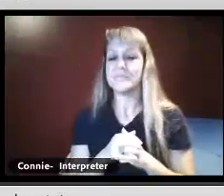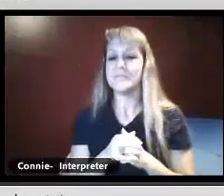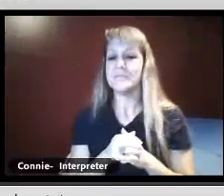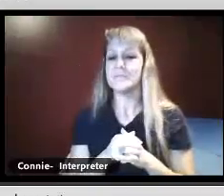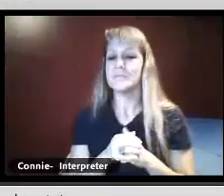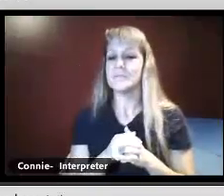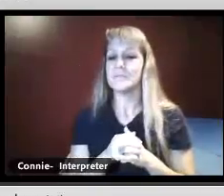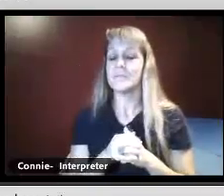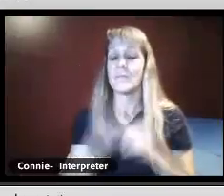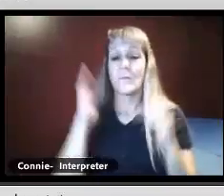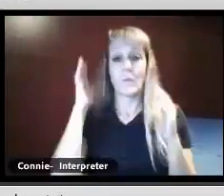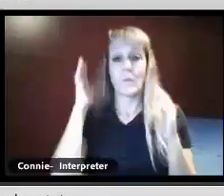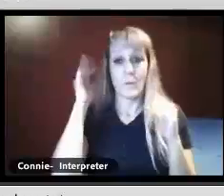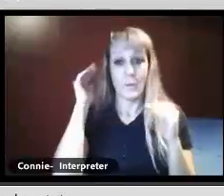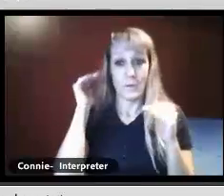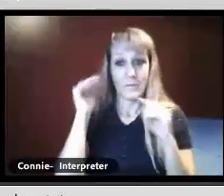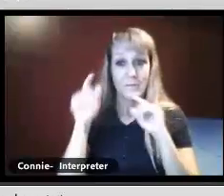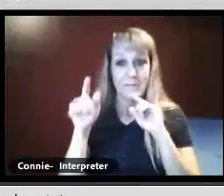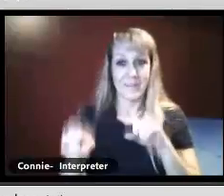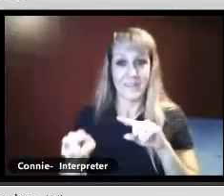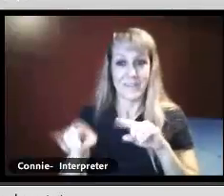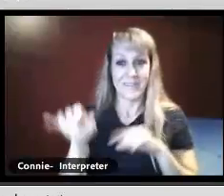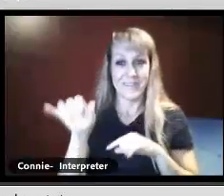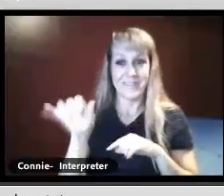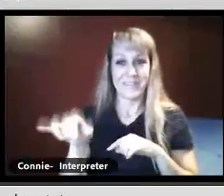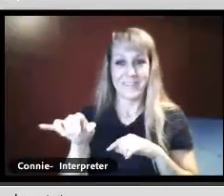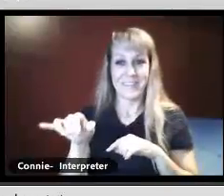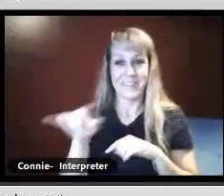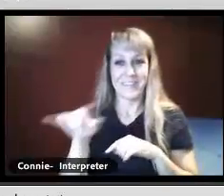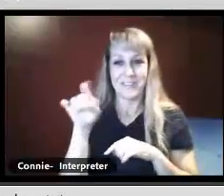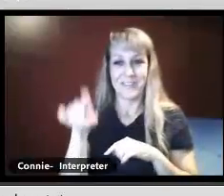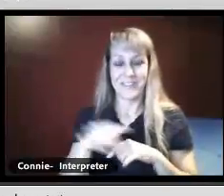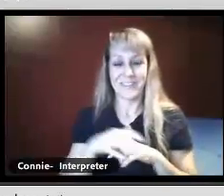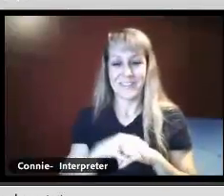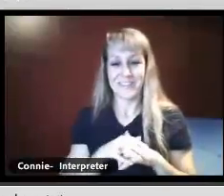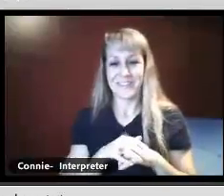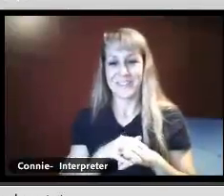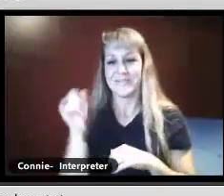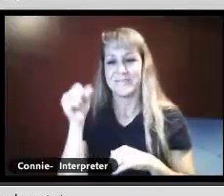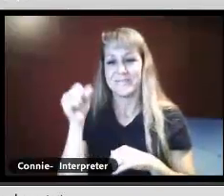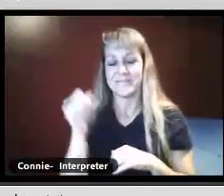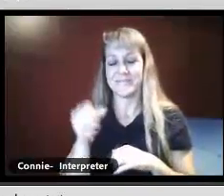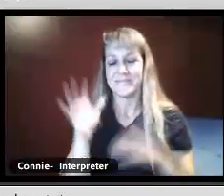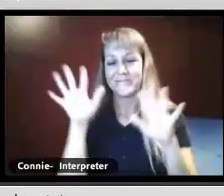question. I hope I just responded to that question. Okay, great.